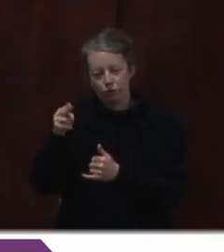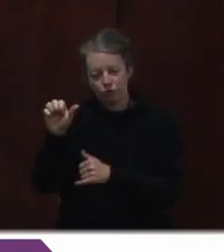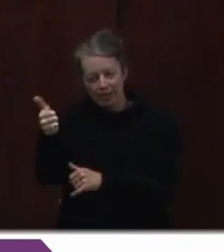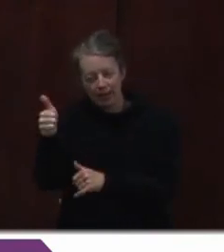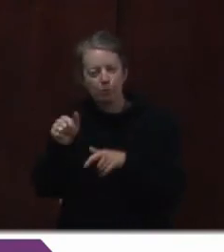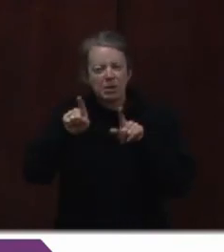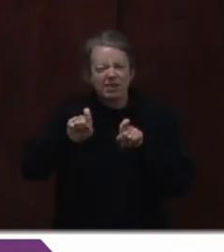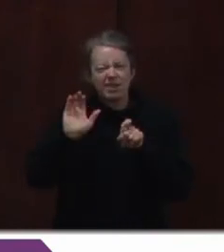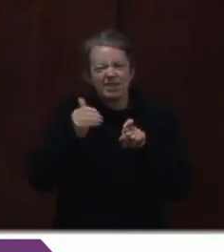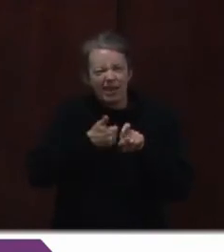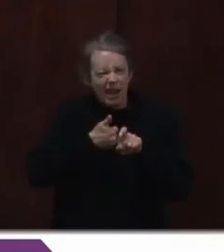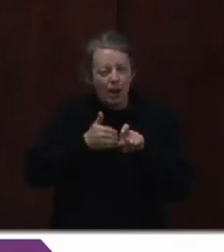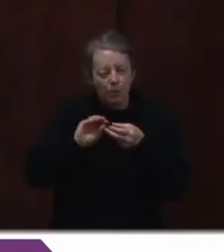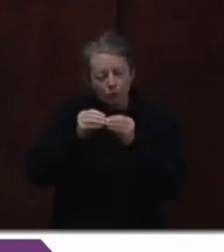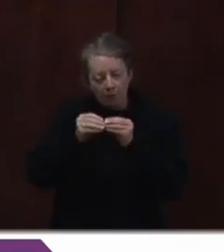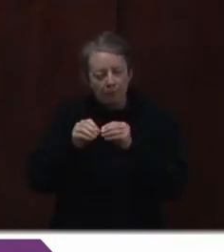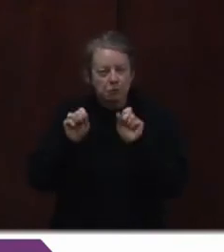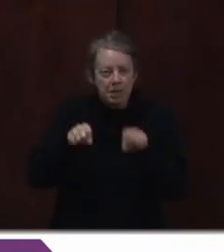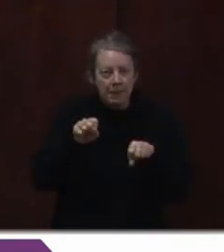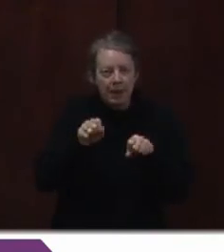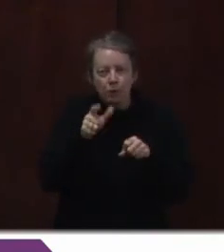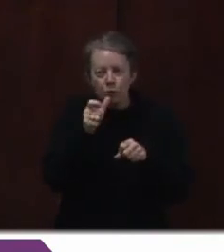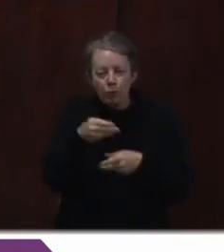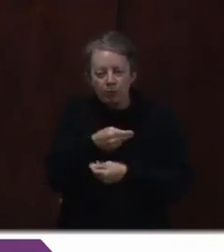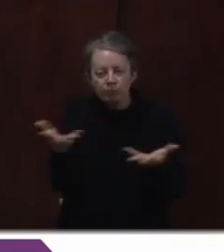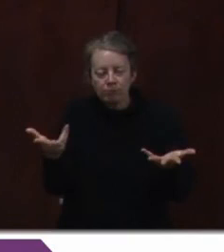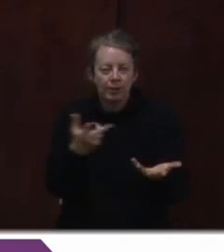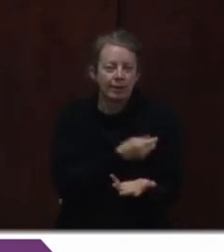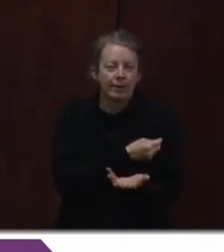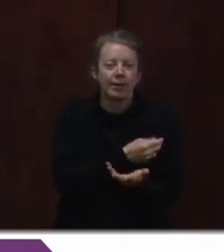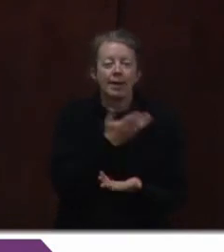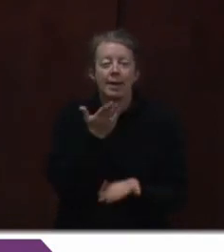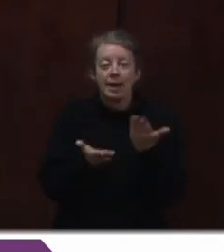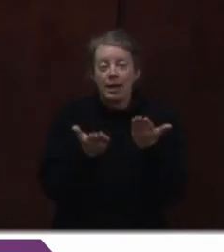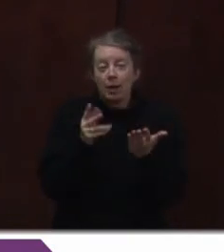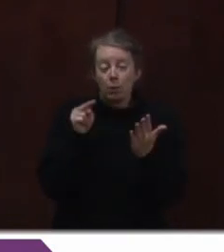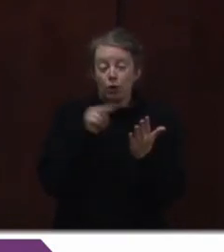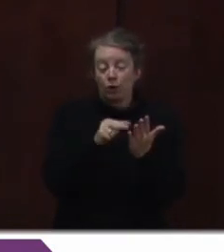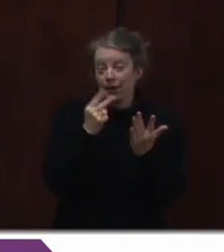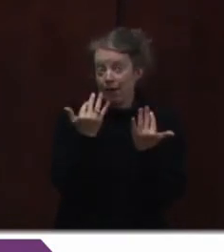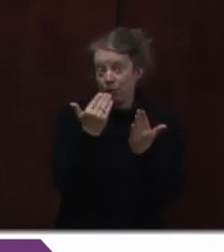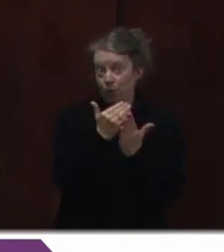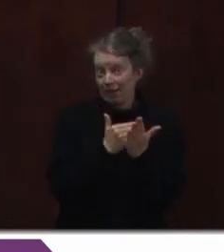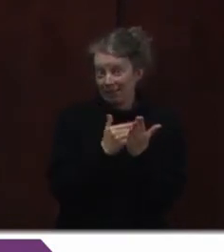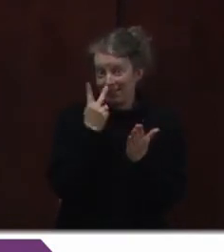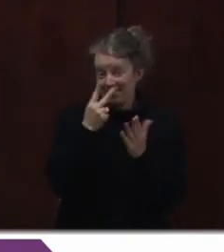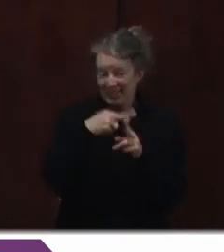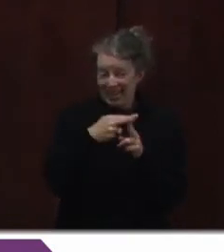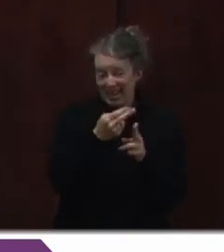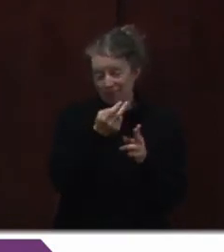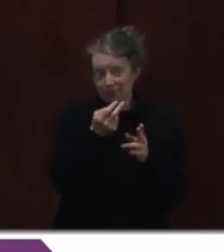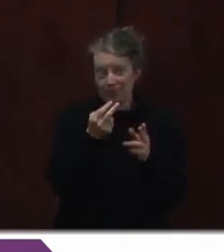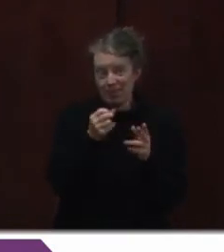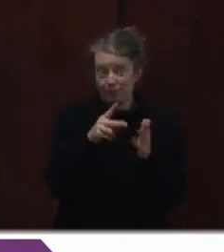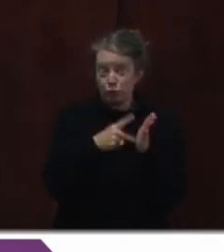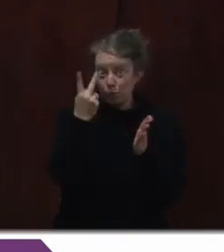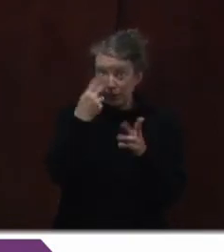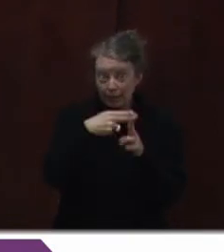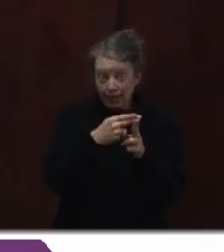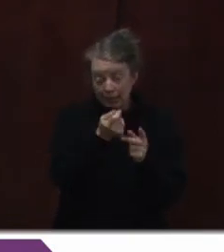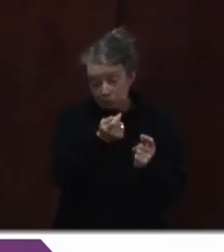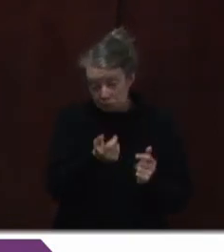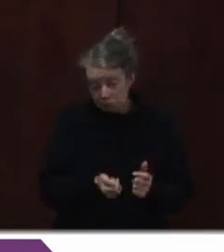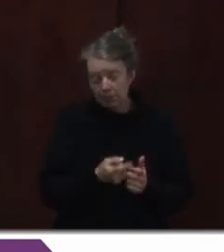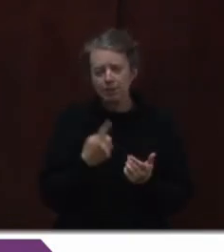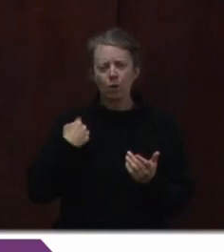the updates to the wait list, particularly how someone can get off the wait list. So we will be meeting as a team tomorrow to discuss the progress of